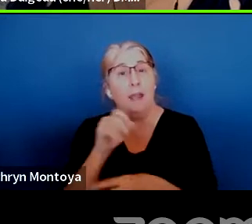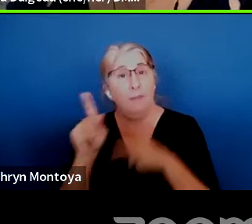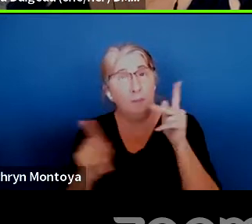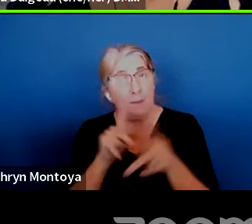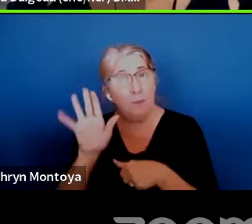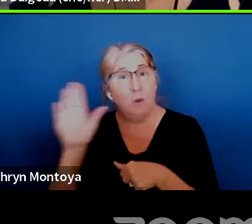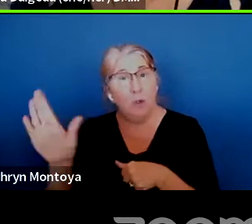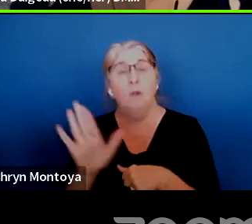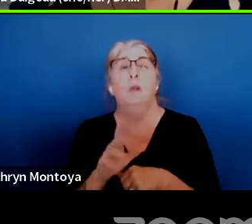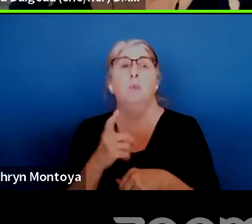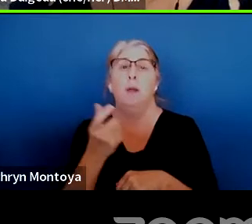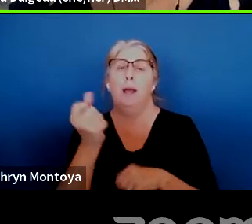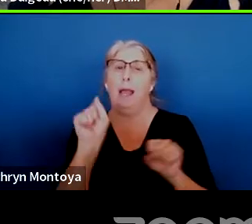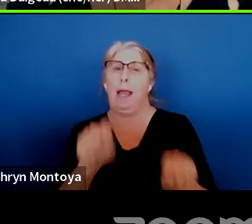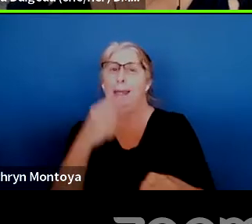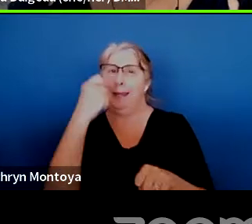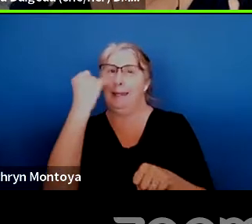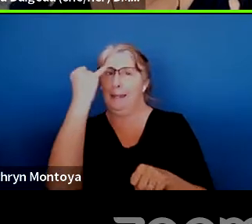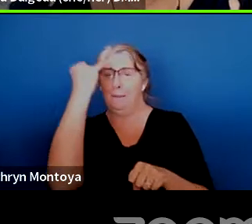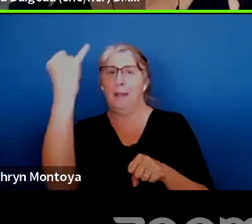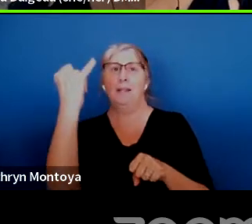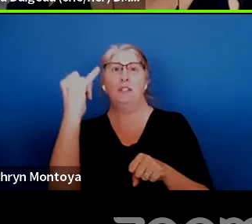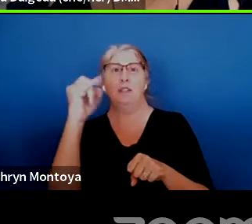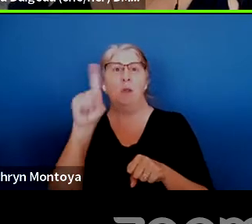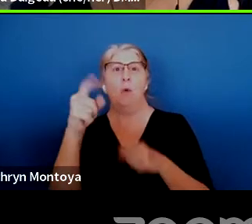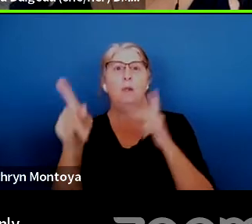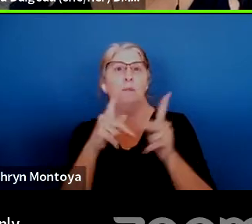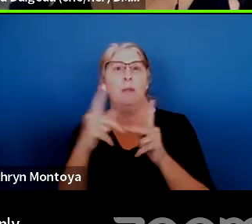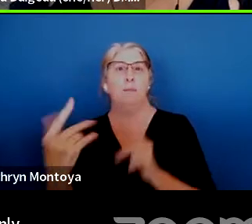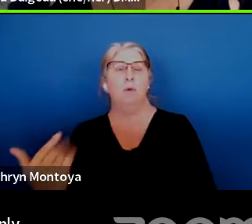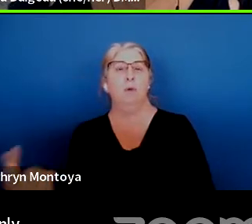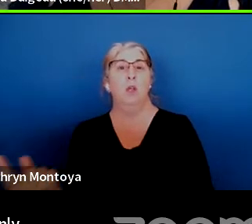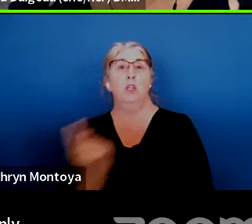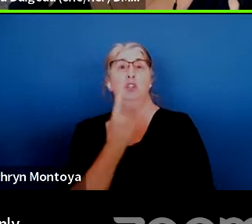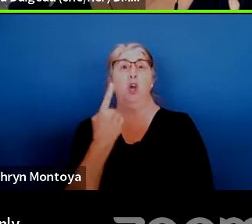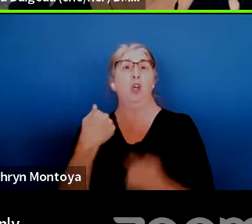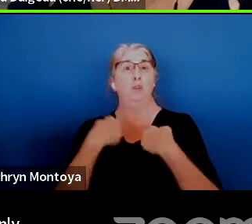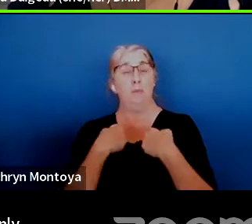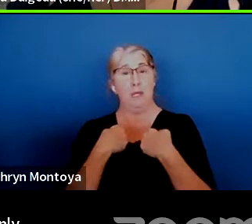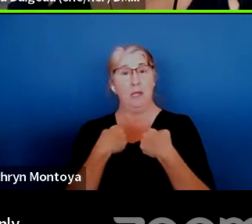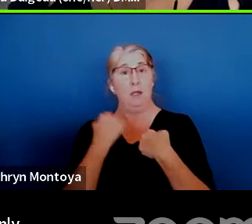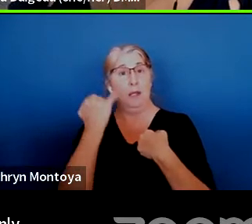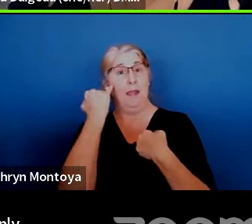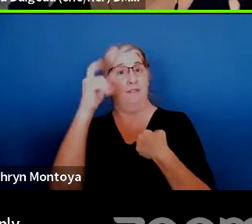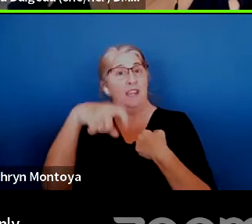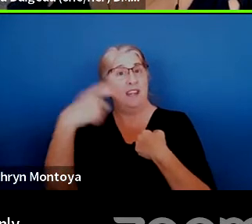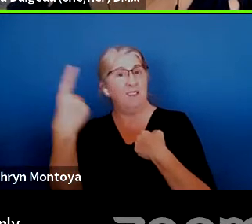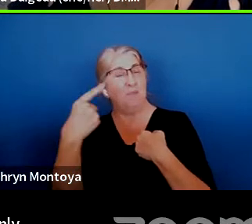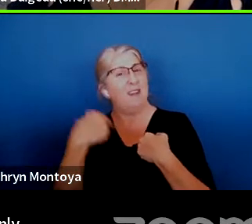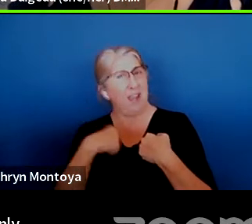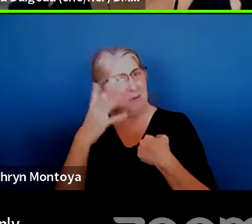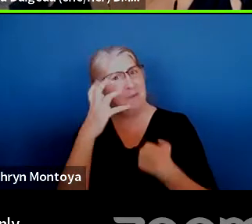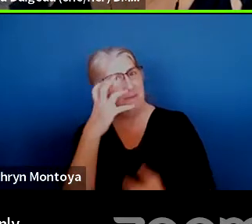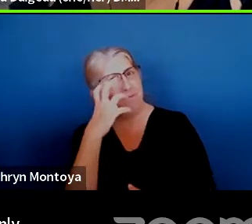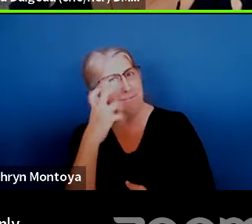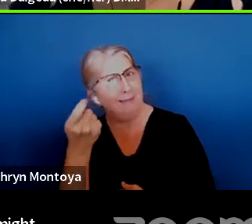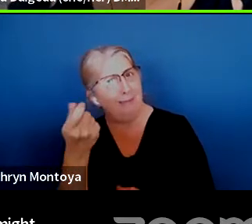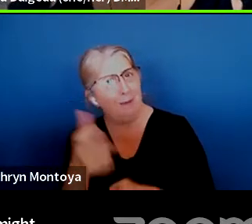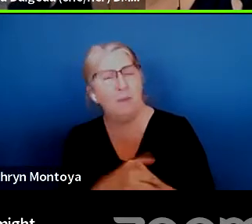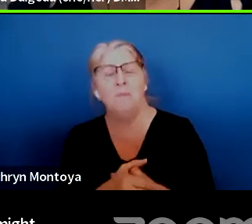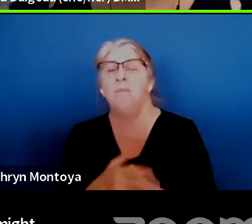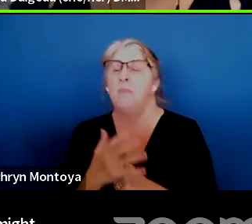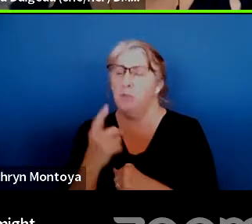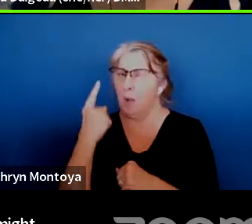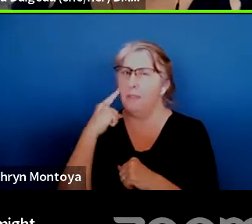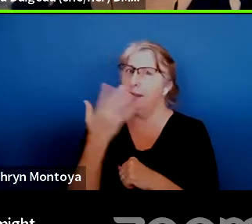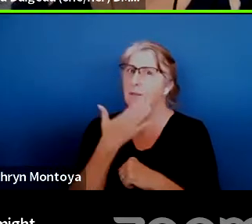can imagine if the only time people ever talked to me was when they needed something, I might have a little bit of a chip on my shoulder. So I have found that it works